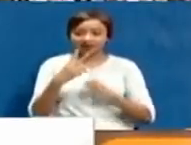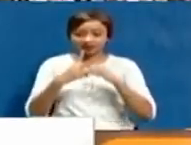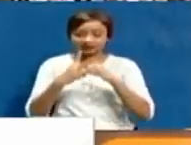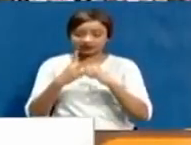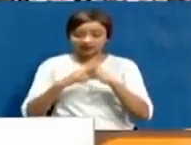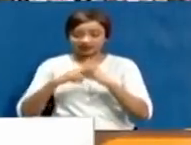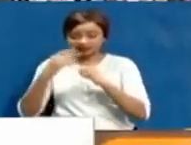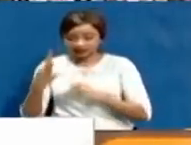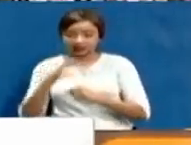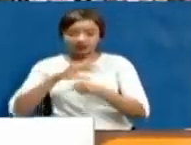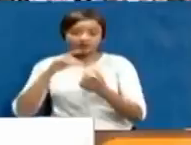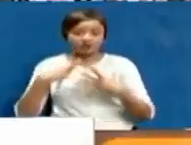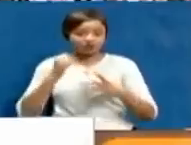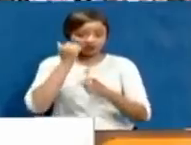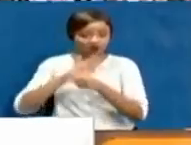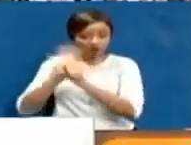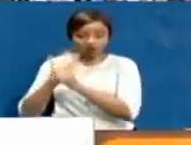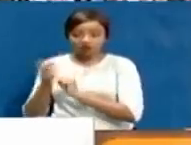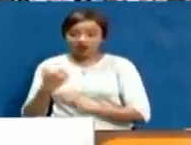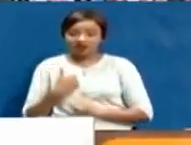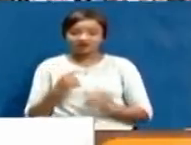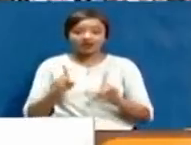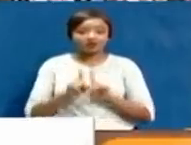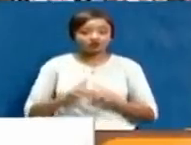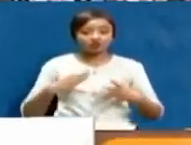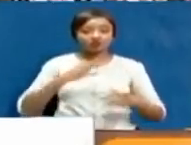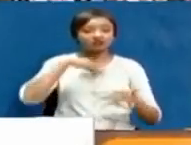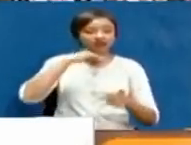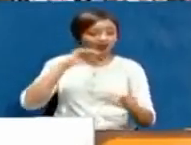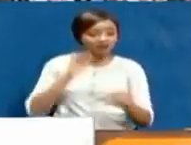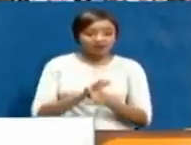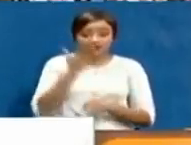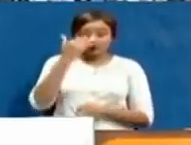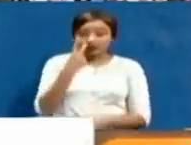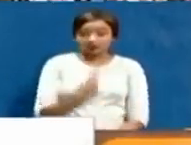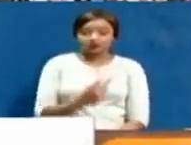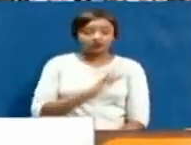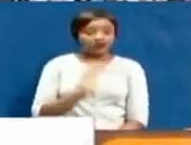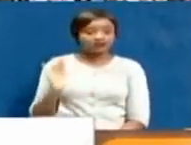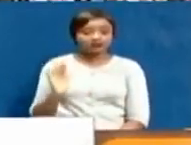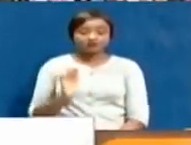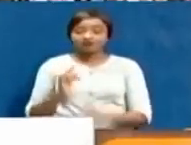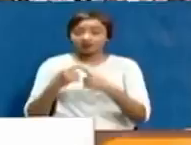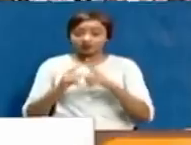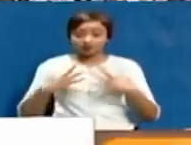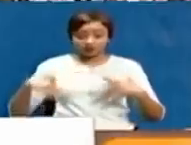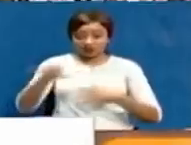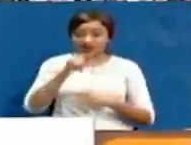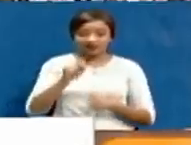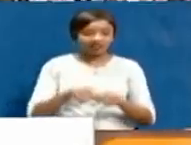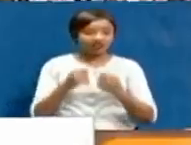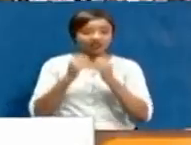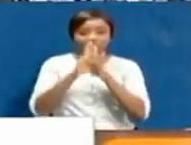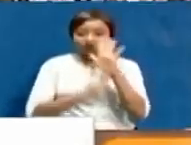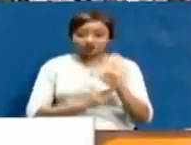positive cases in just 7 days, and the highest deaths in 2 days, despite this grim reality. The residents continue